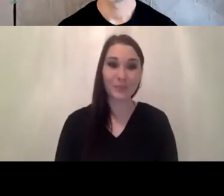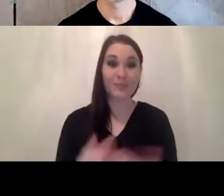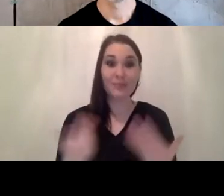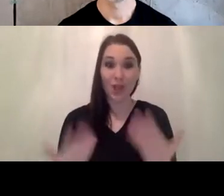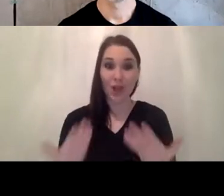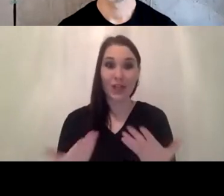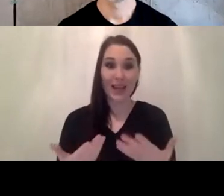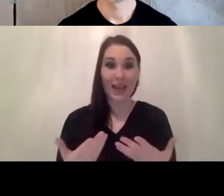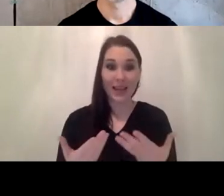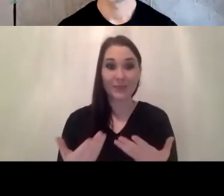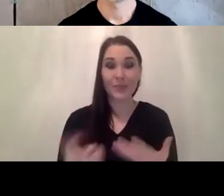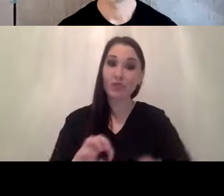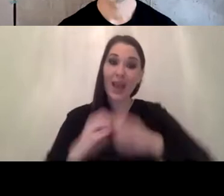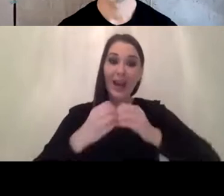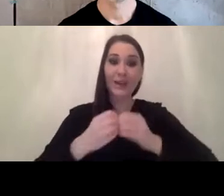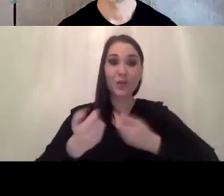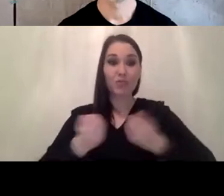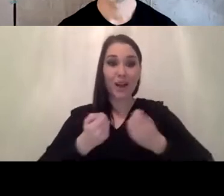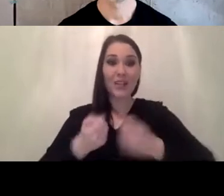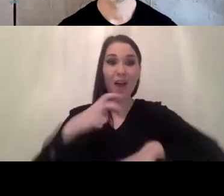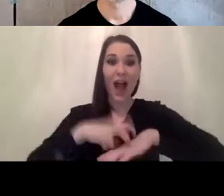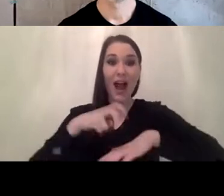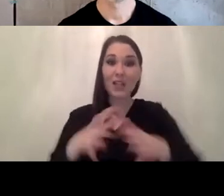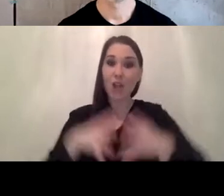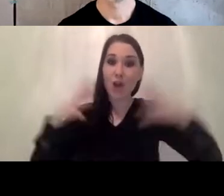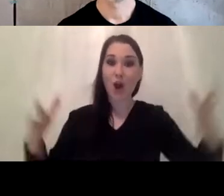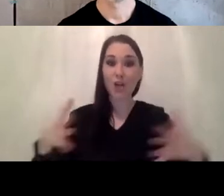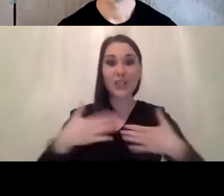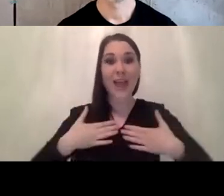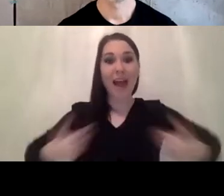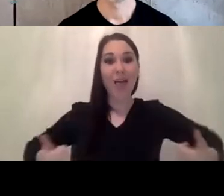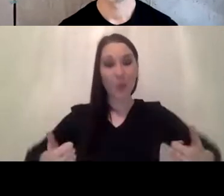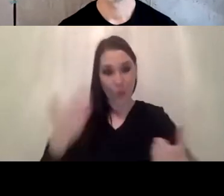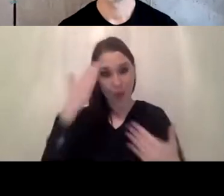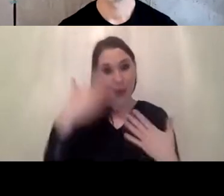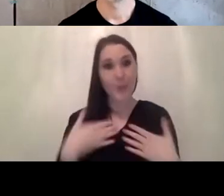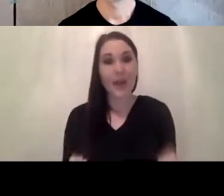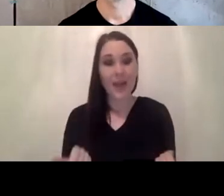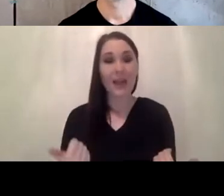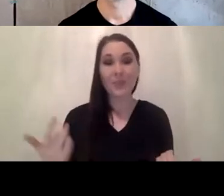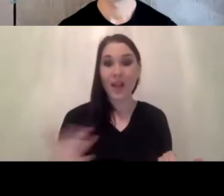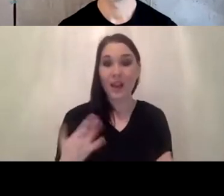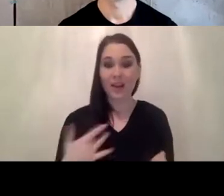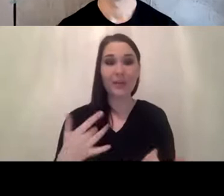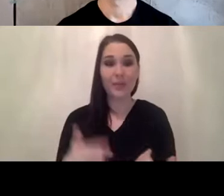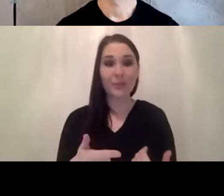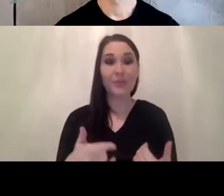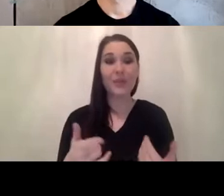creative director with Ireland's largest health and well-being company, Spectrum Life, and we're currently creating